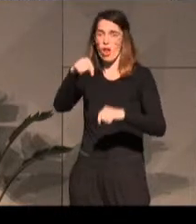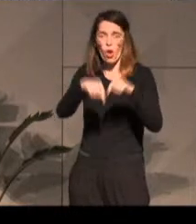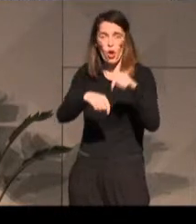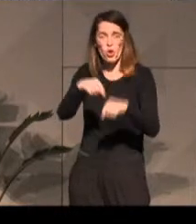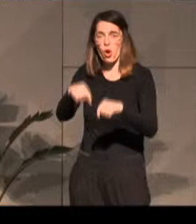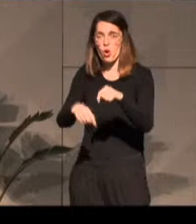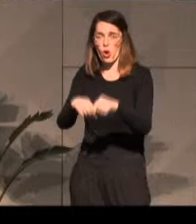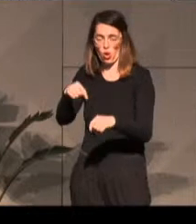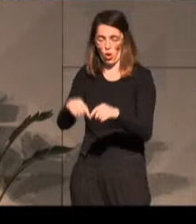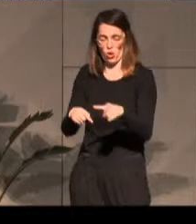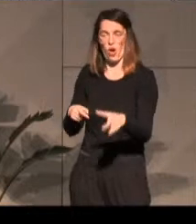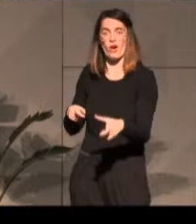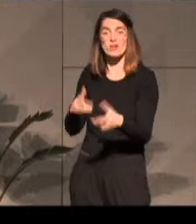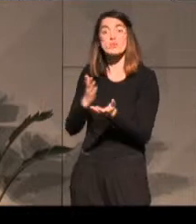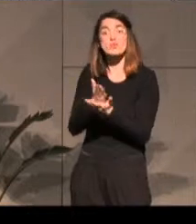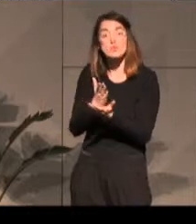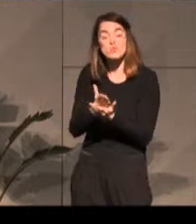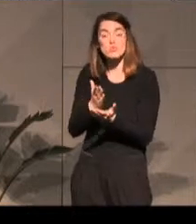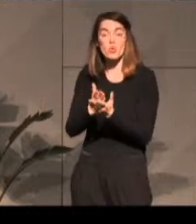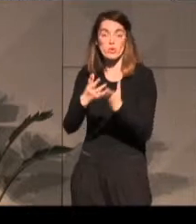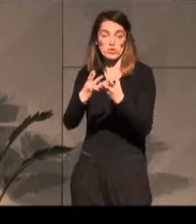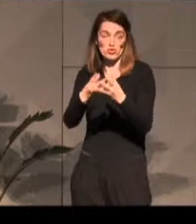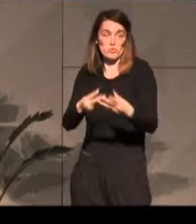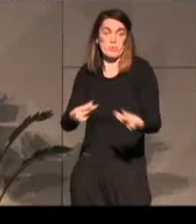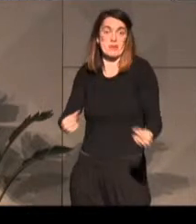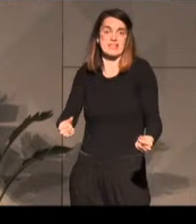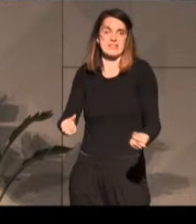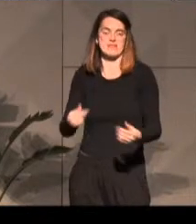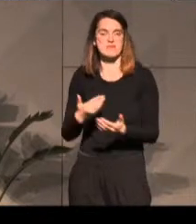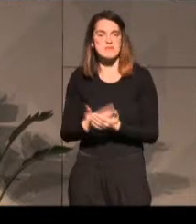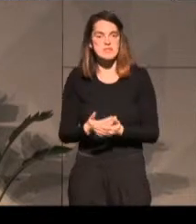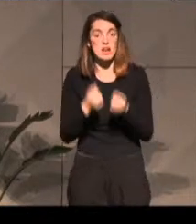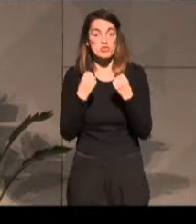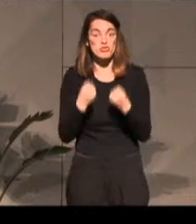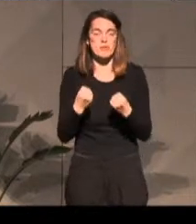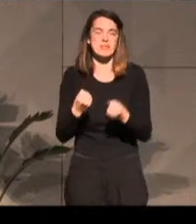melted with holes because it